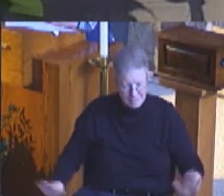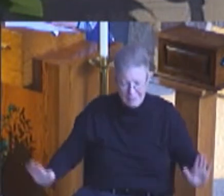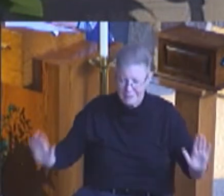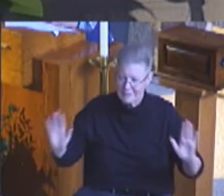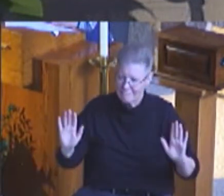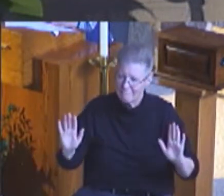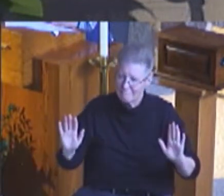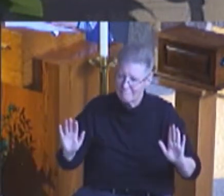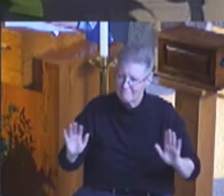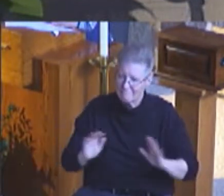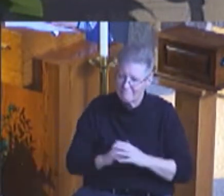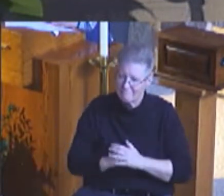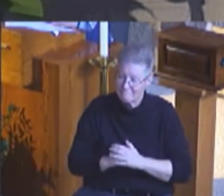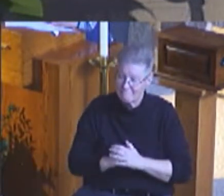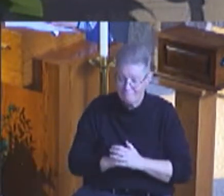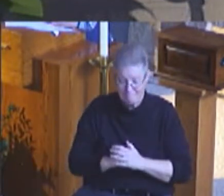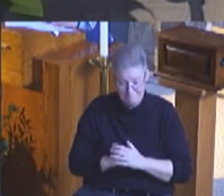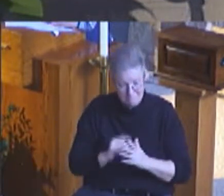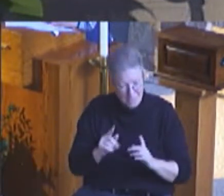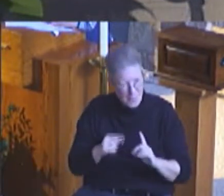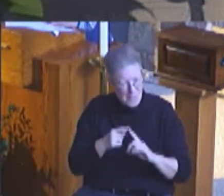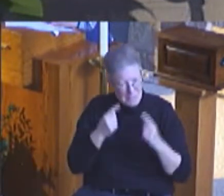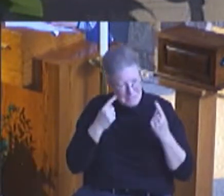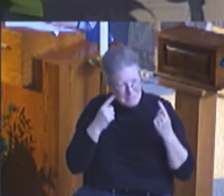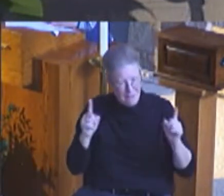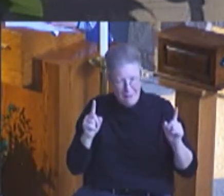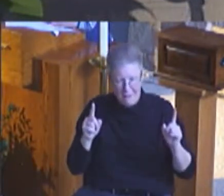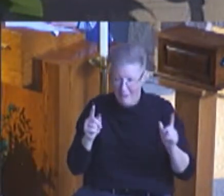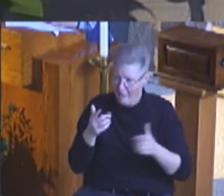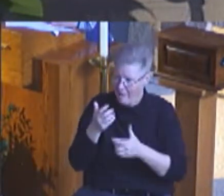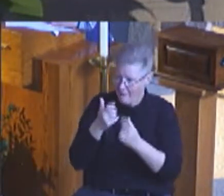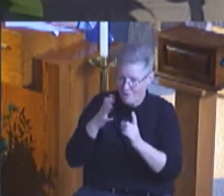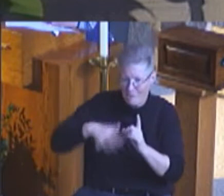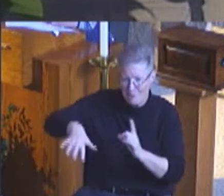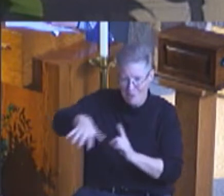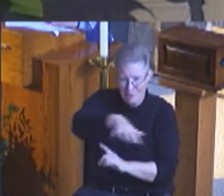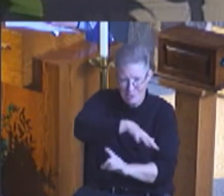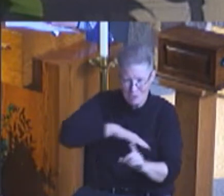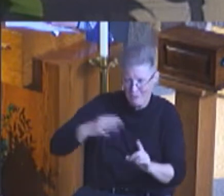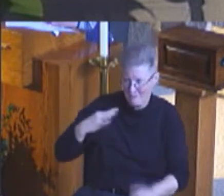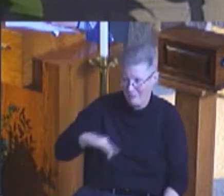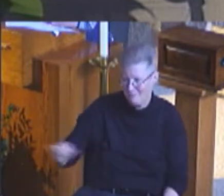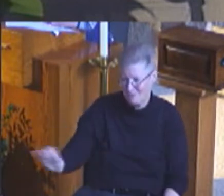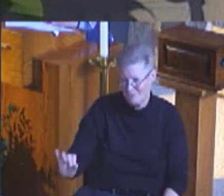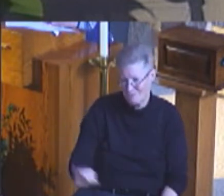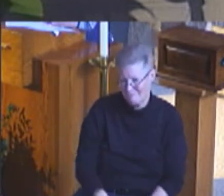And when you achieve this, everyone around you benefits greatly too.